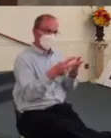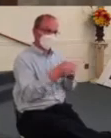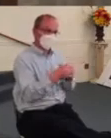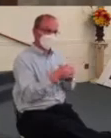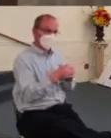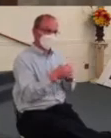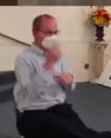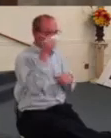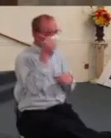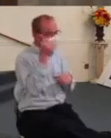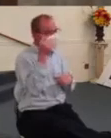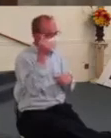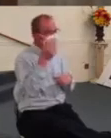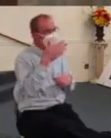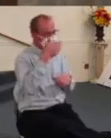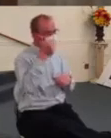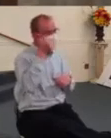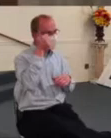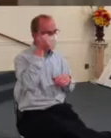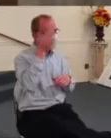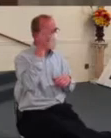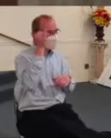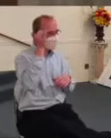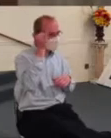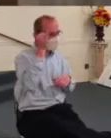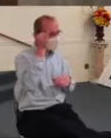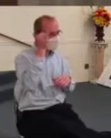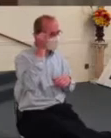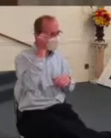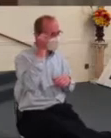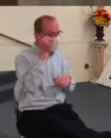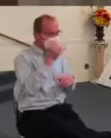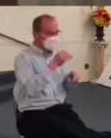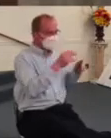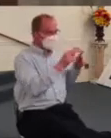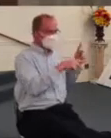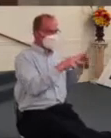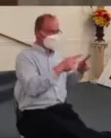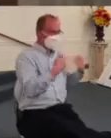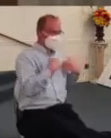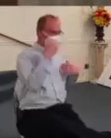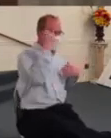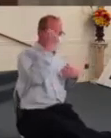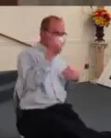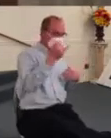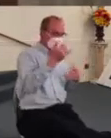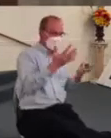better why they had this idea that they wanted to kill him.